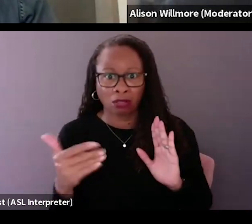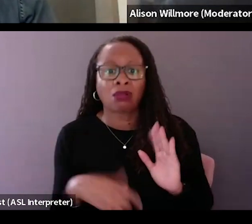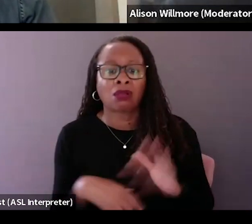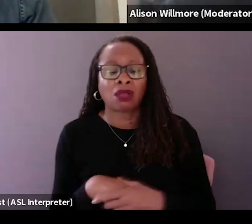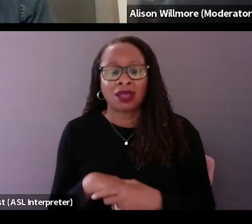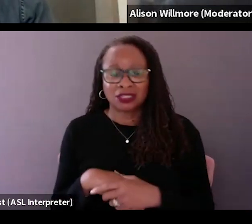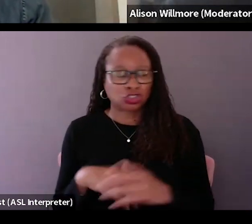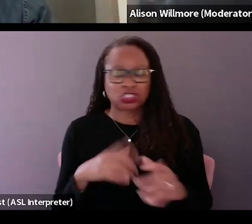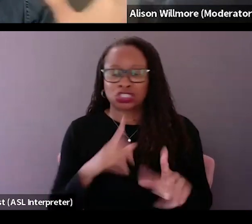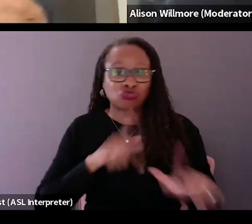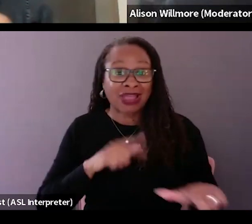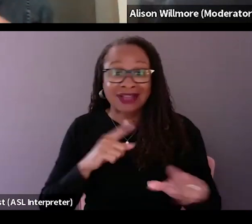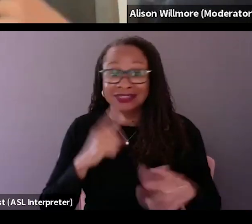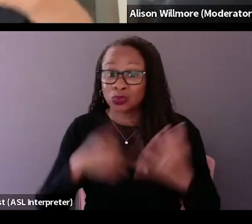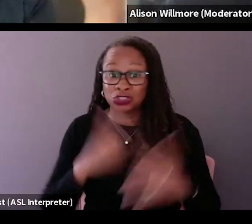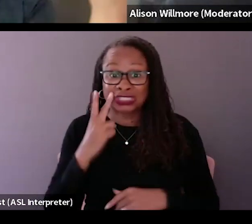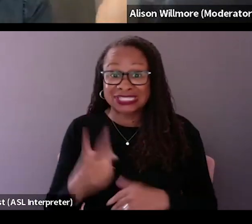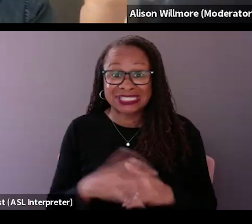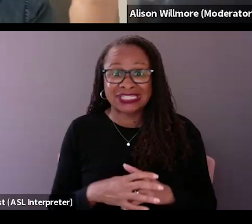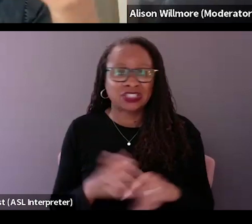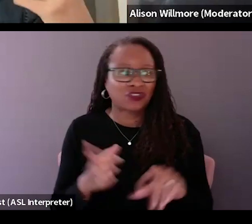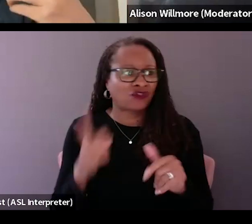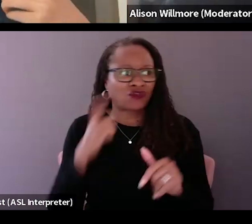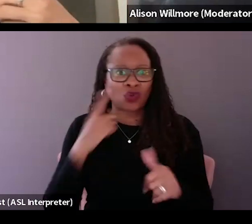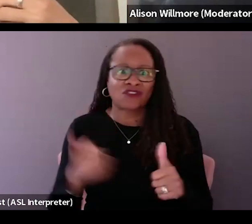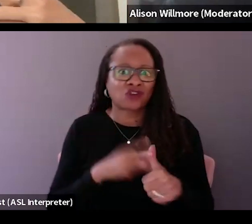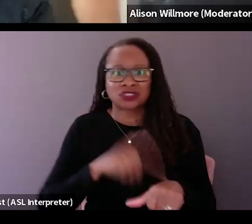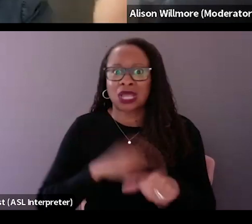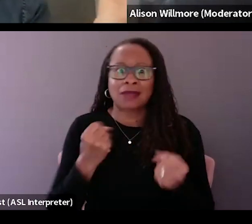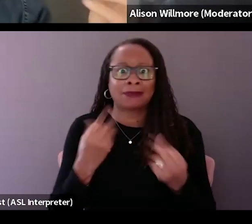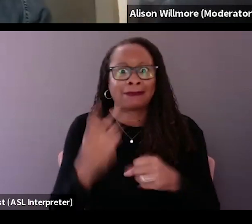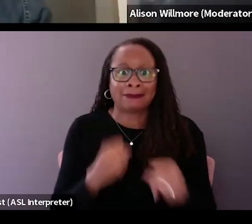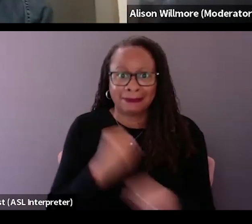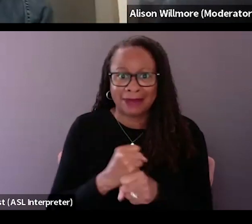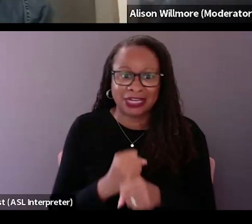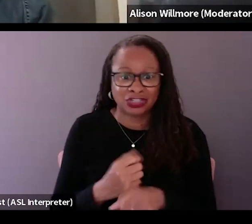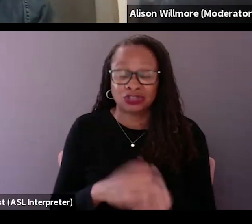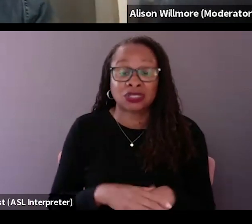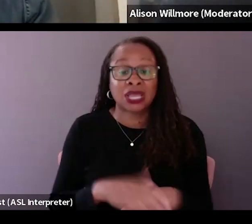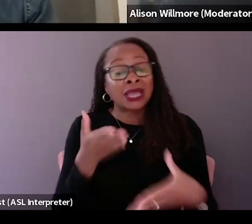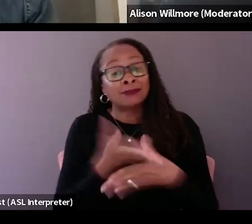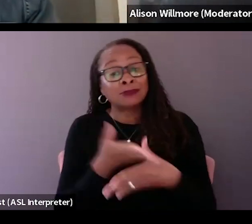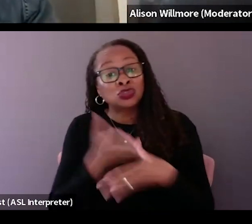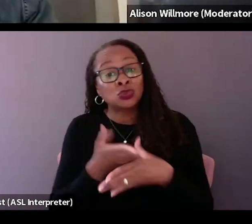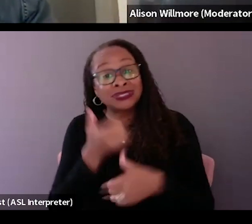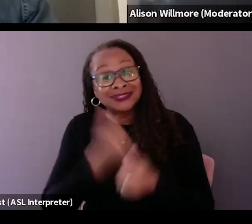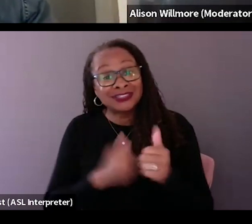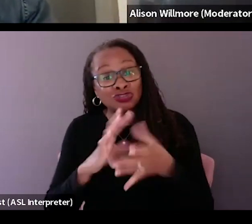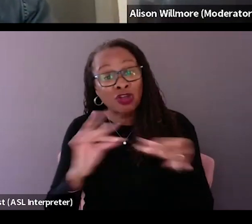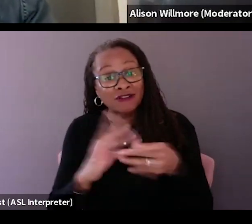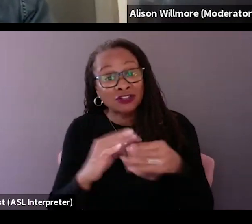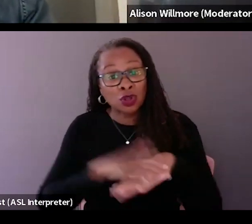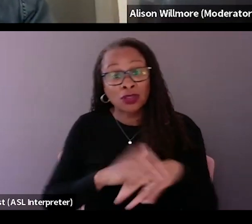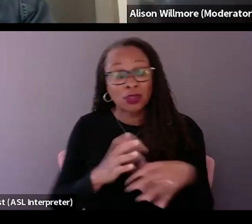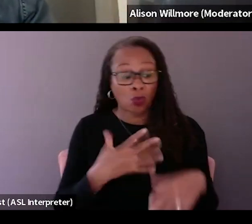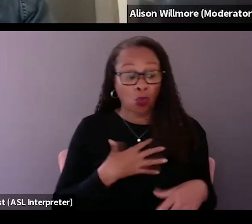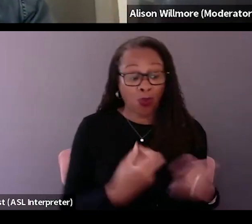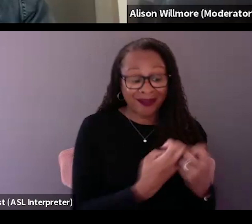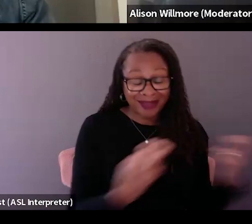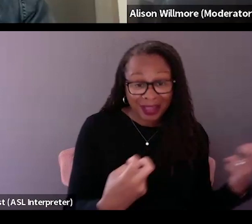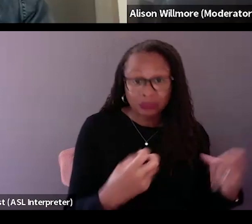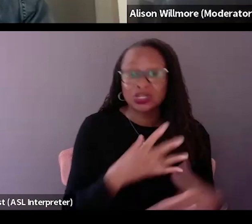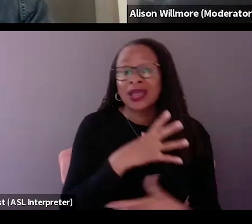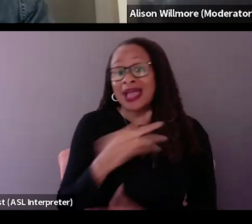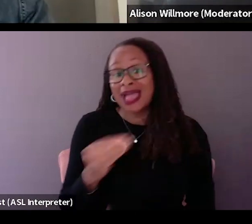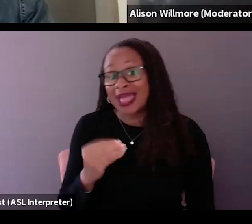first time. And so between those conversations on the white couch and then all of this amazing archival that